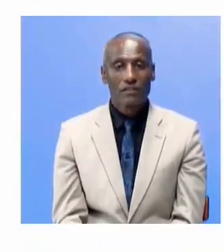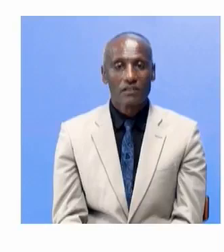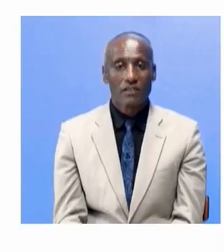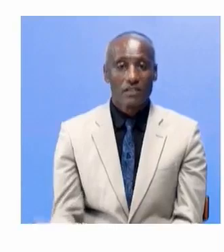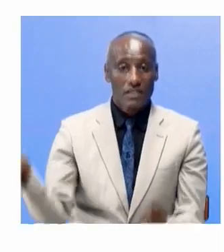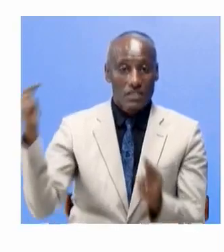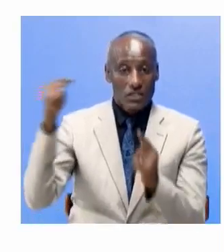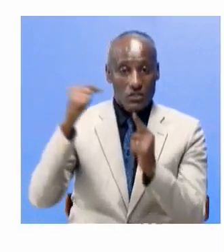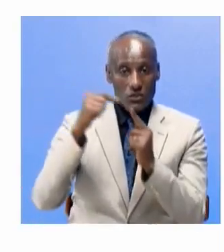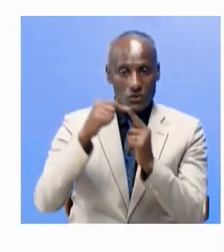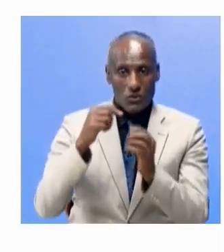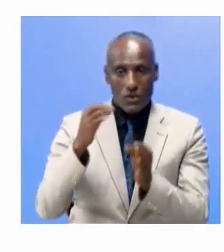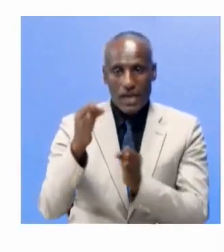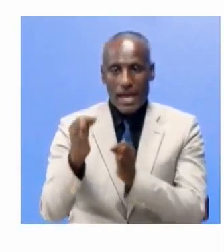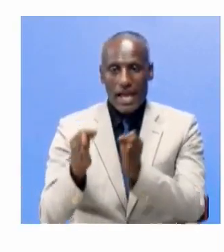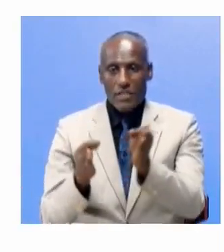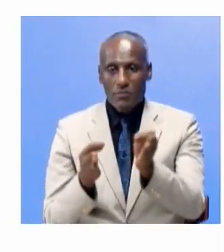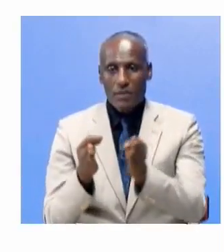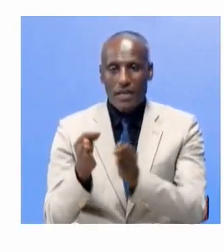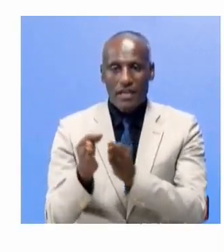to express